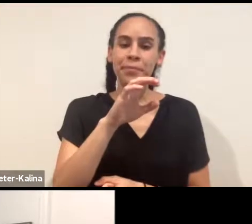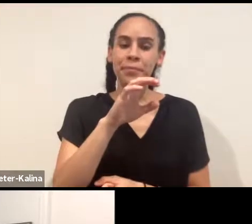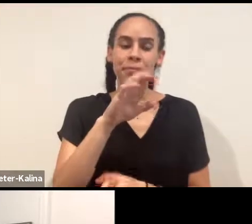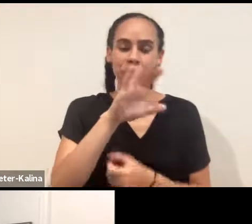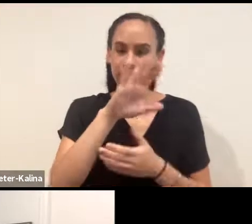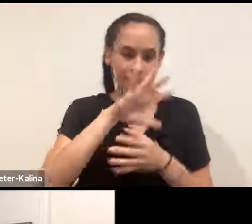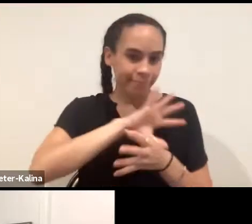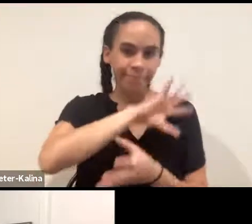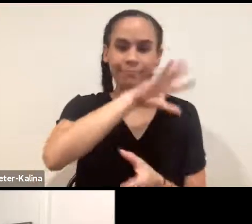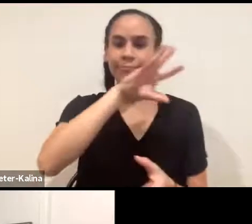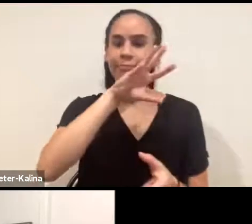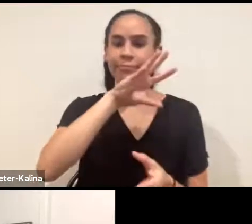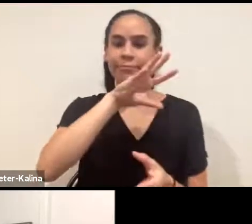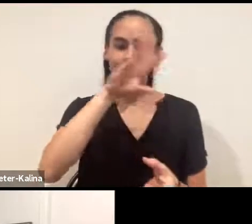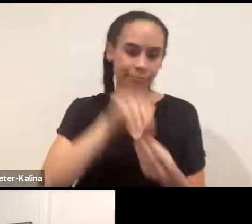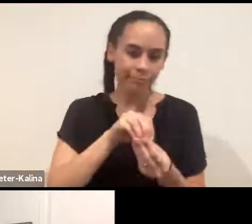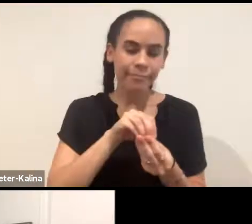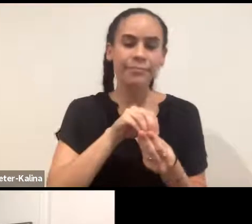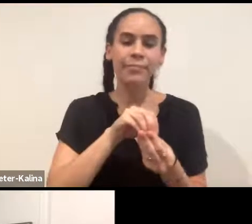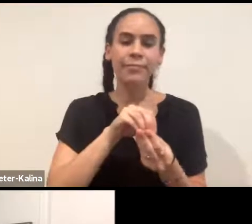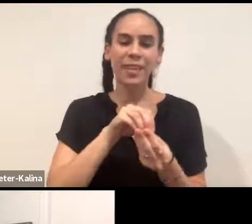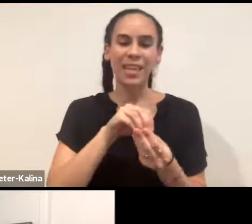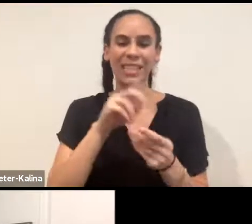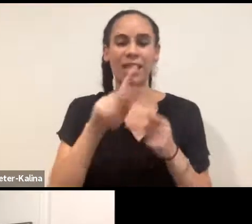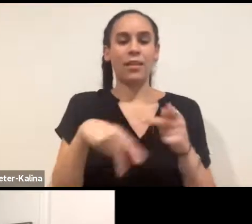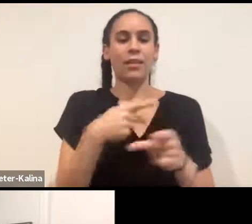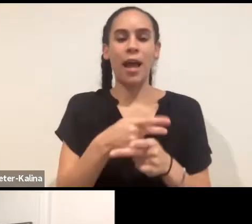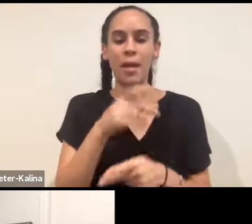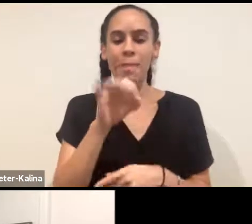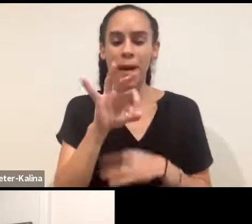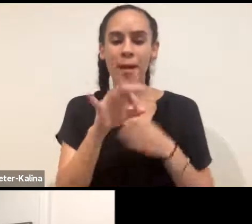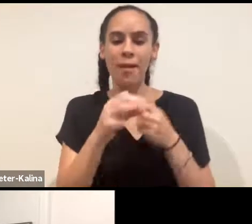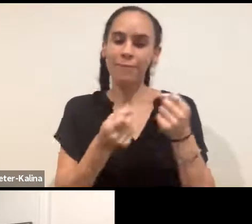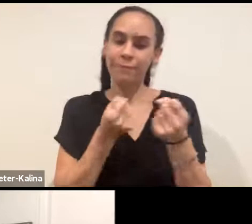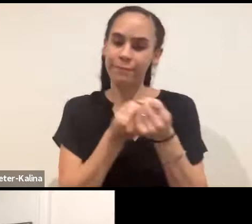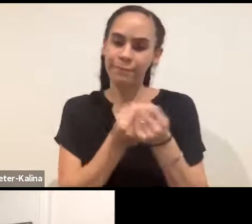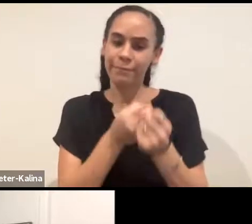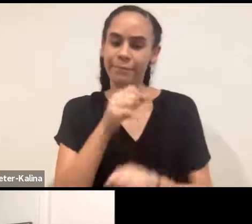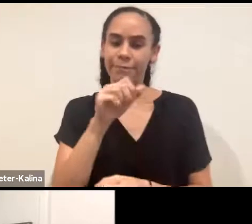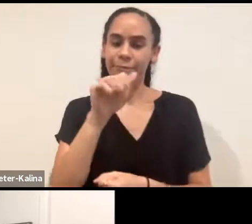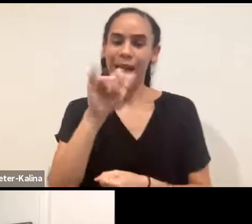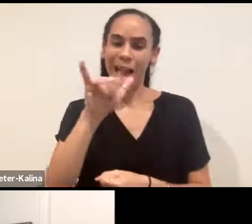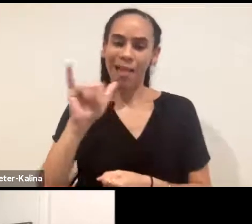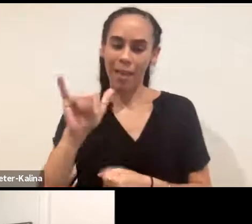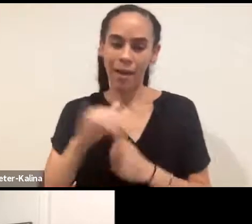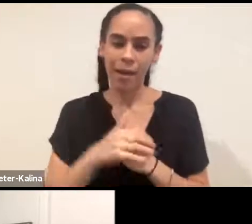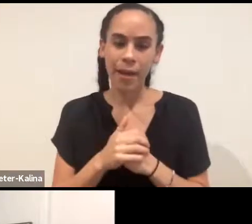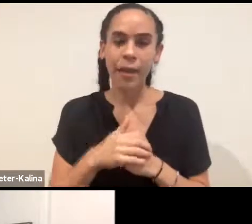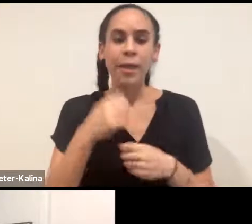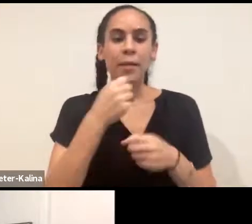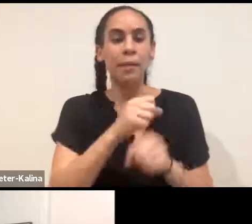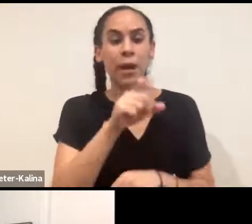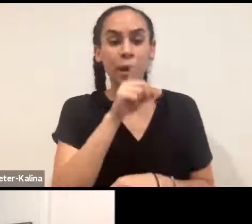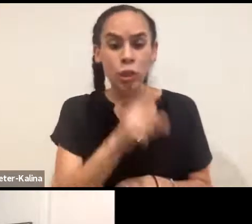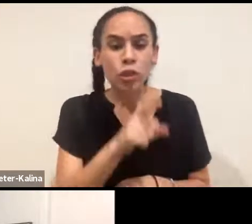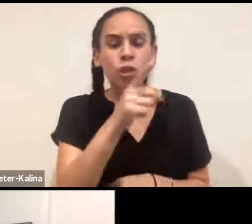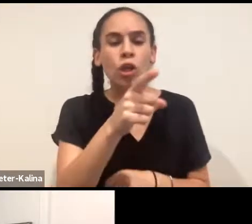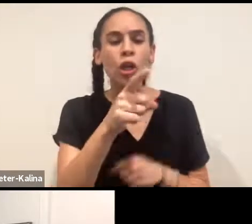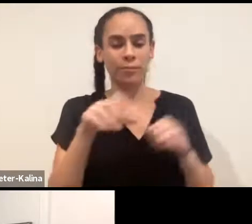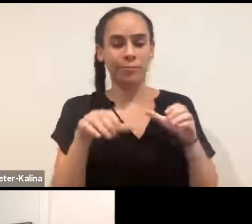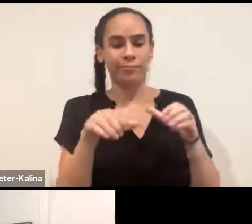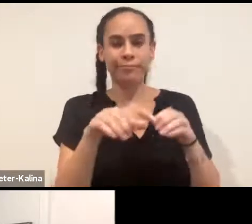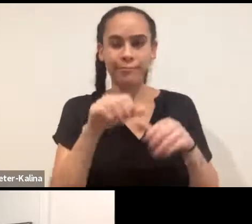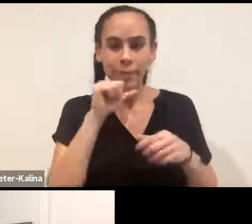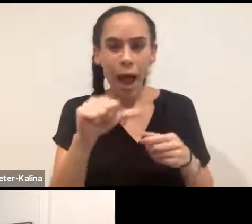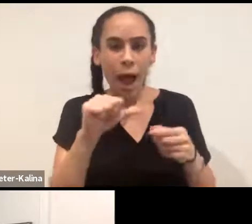As an active allyship is kind of, it's taking those first steps and making sure you're doing no harm and maybe